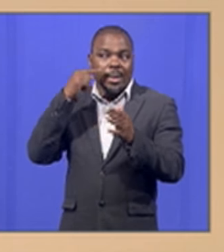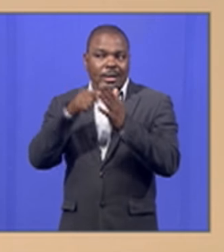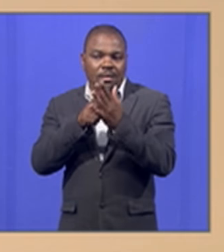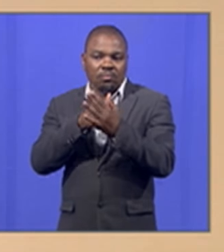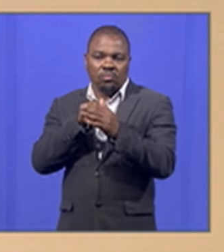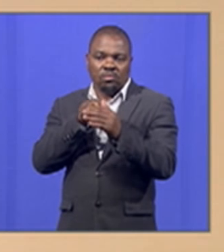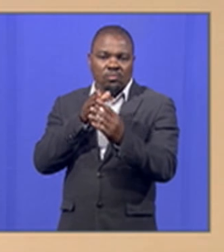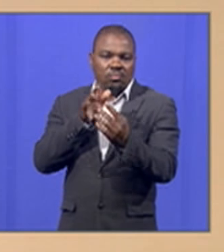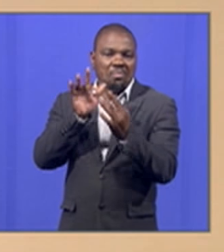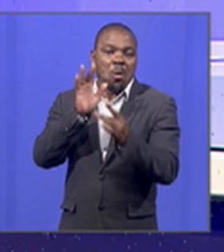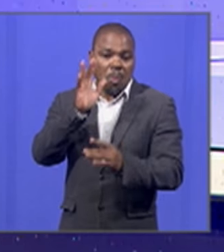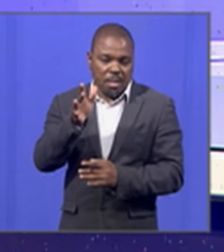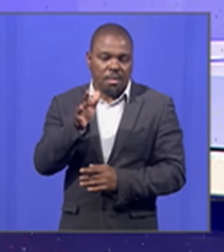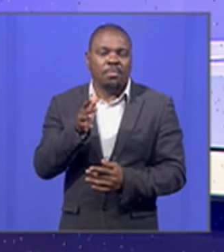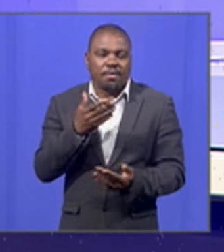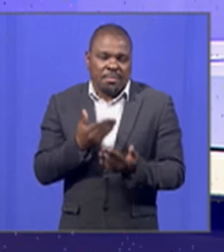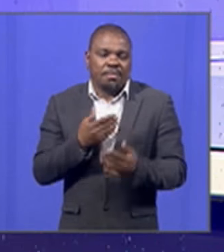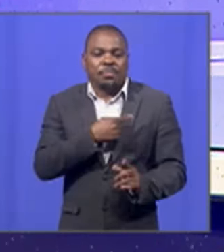witnesses.